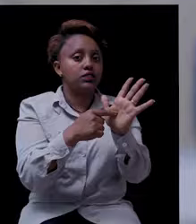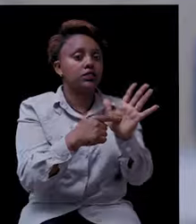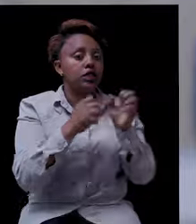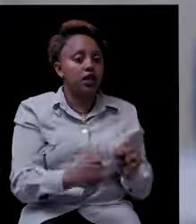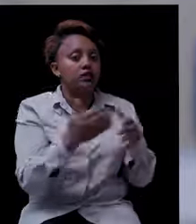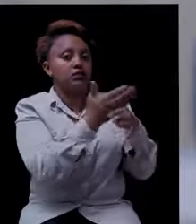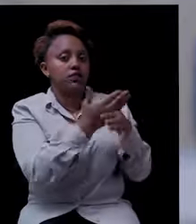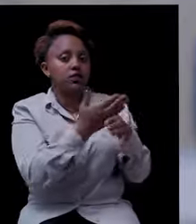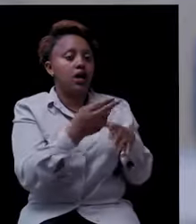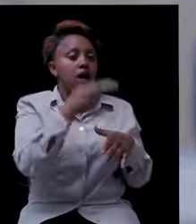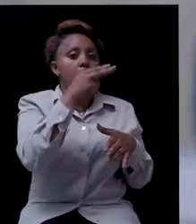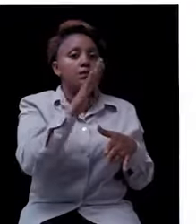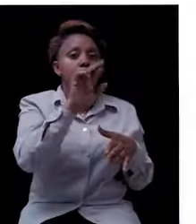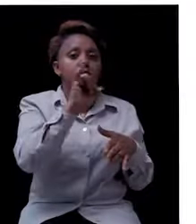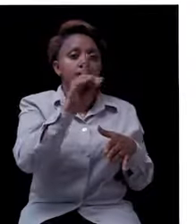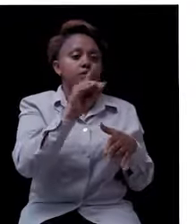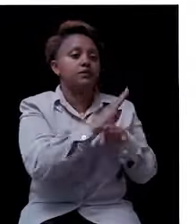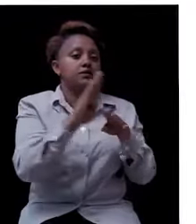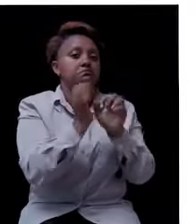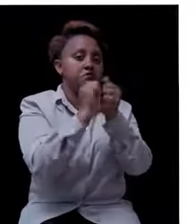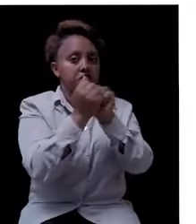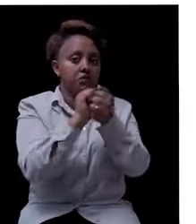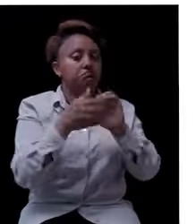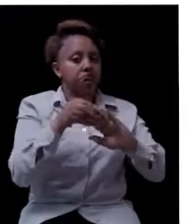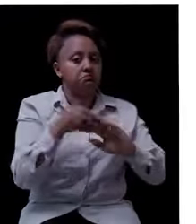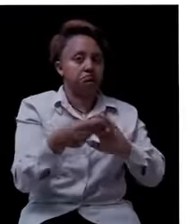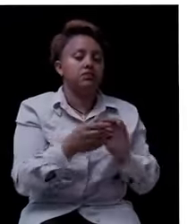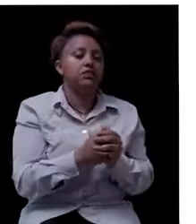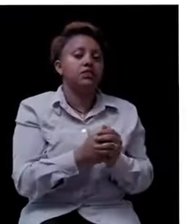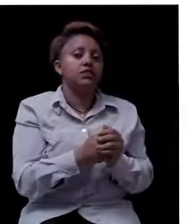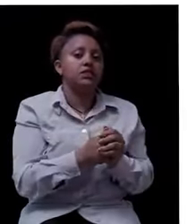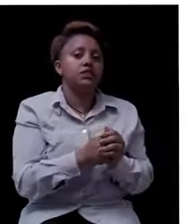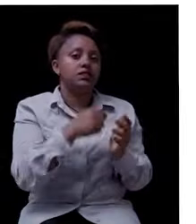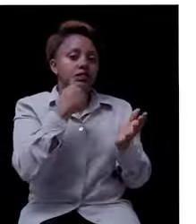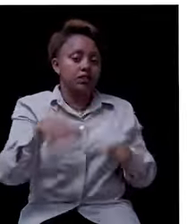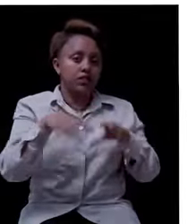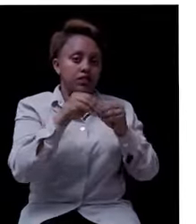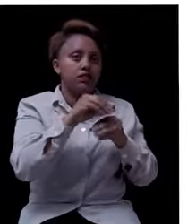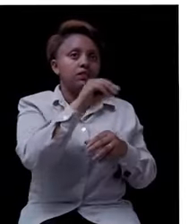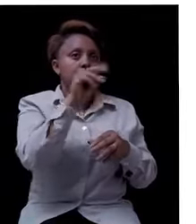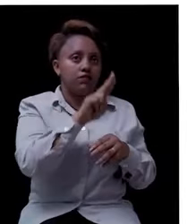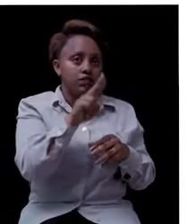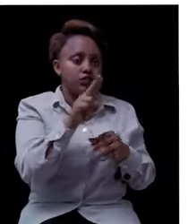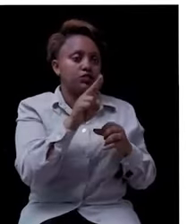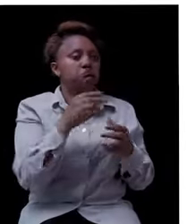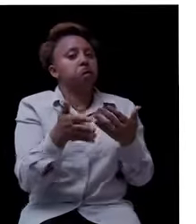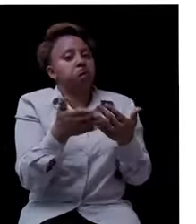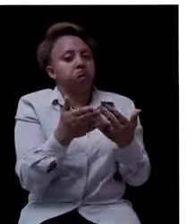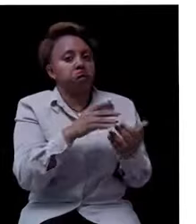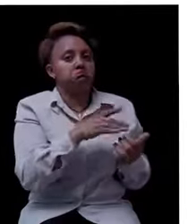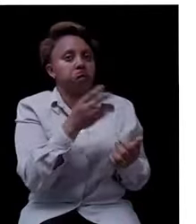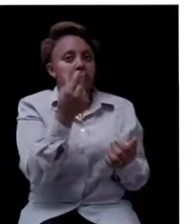a business more flexibility. Dear learners, here are some advantages of cloud computing. Cheap computing